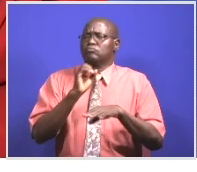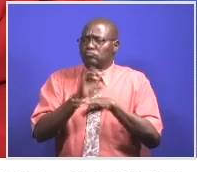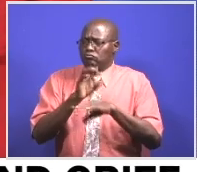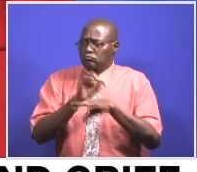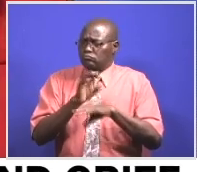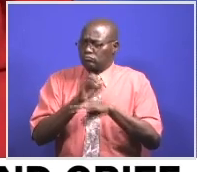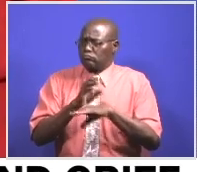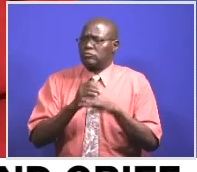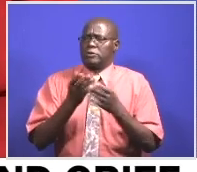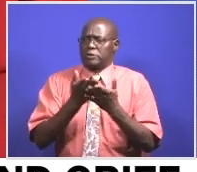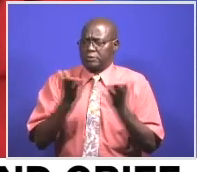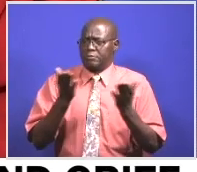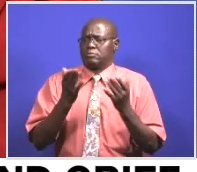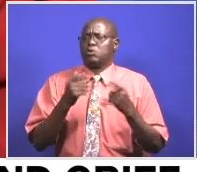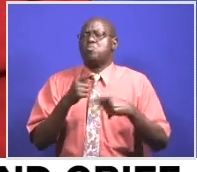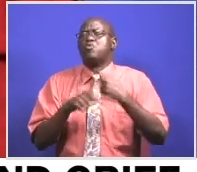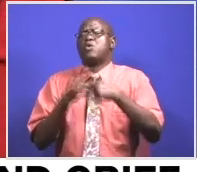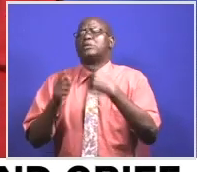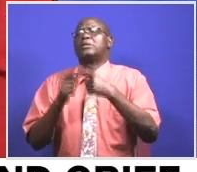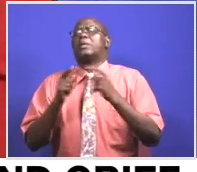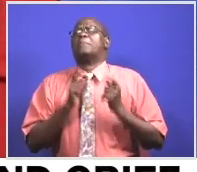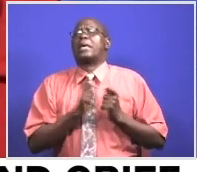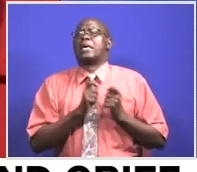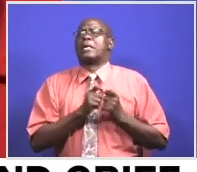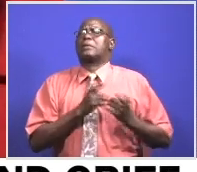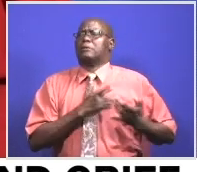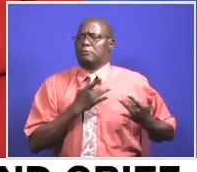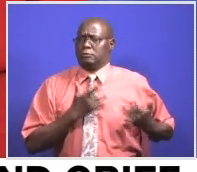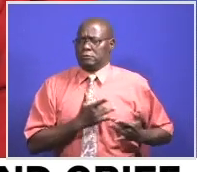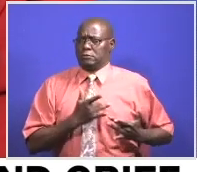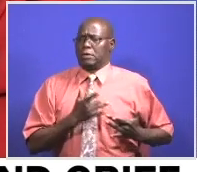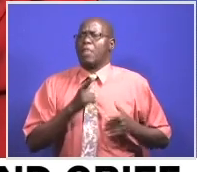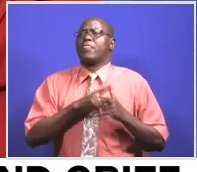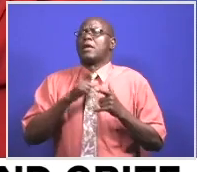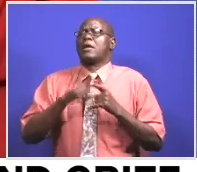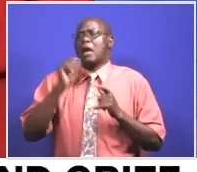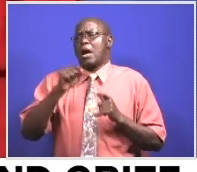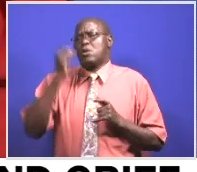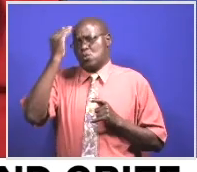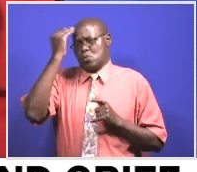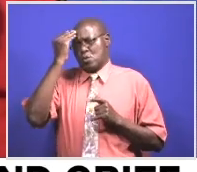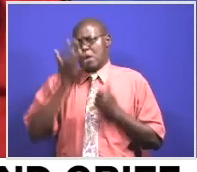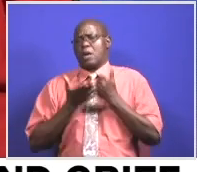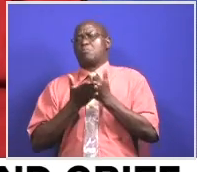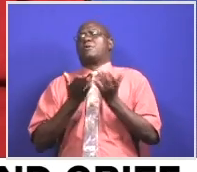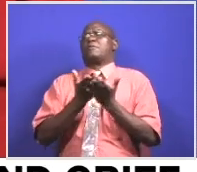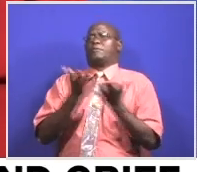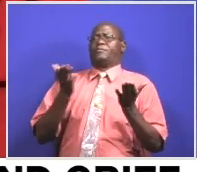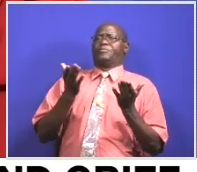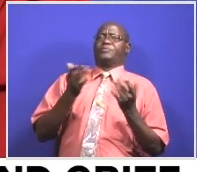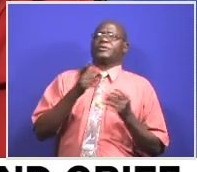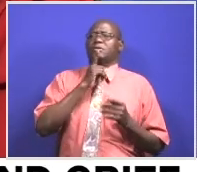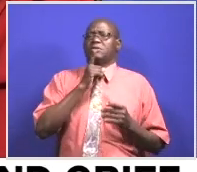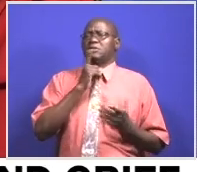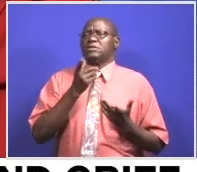grief. Help them process the grief so that you can be able to know where to help them. But don't say that, no,